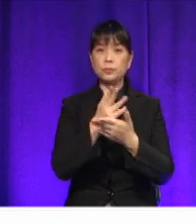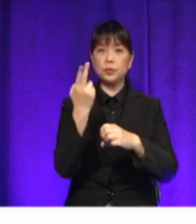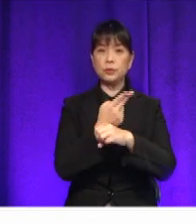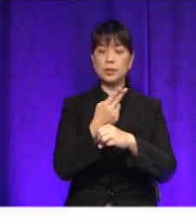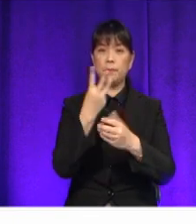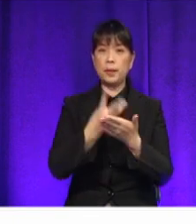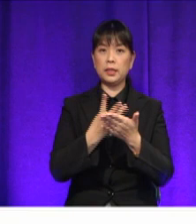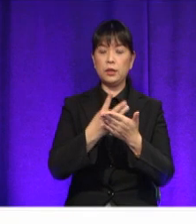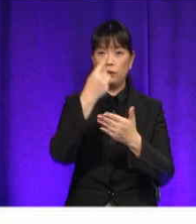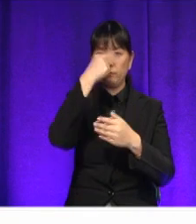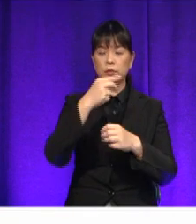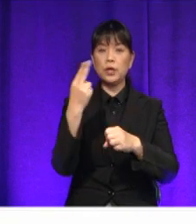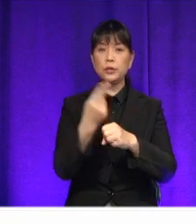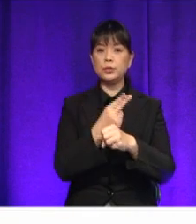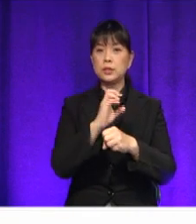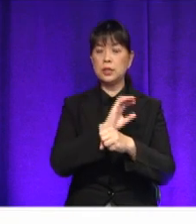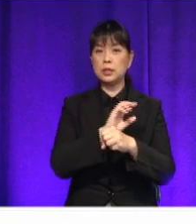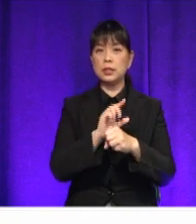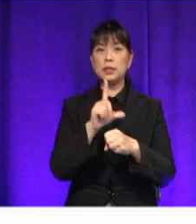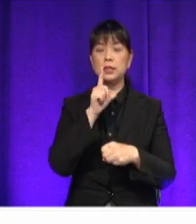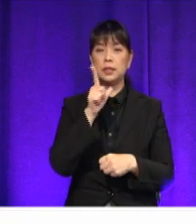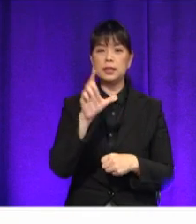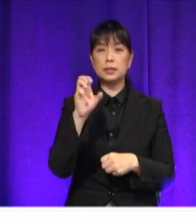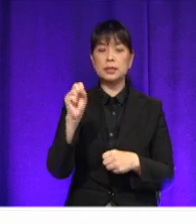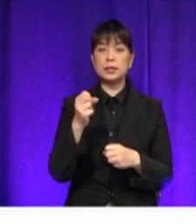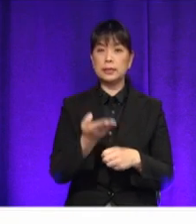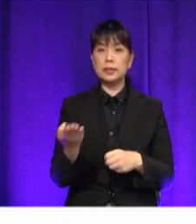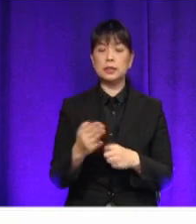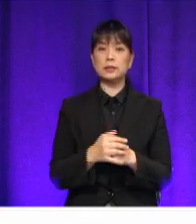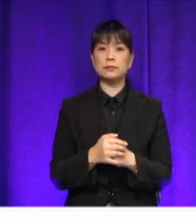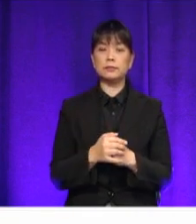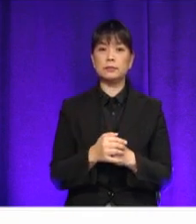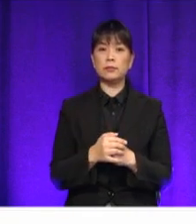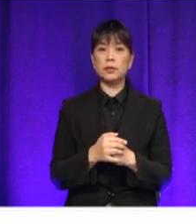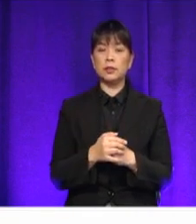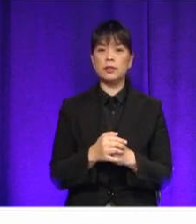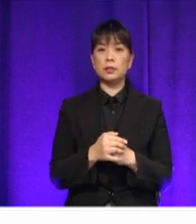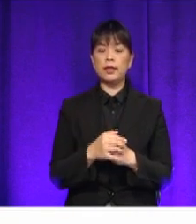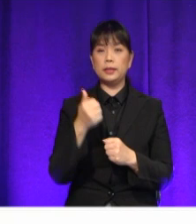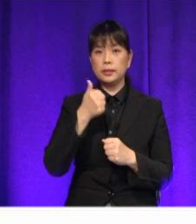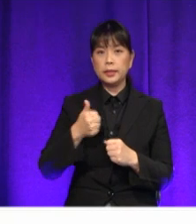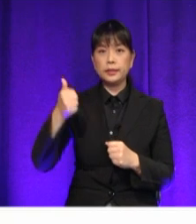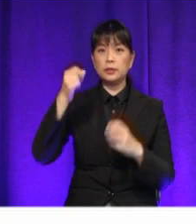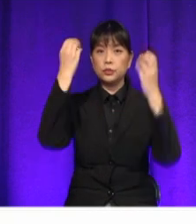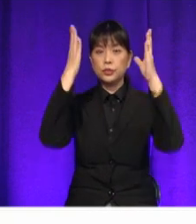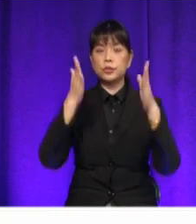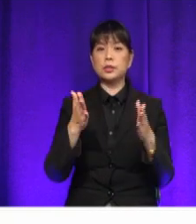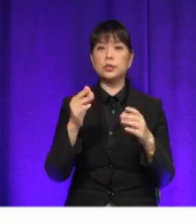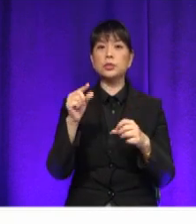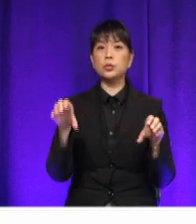and concentrated on education. Rochester is a good school and the head teacher is doing a wonderful